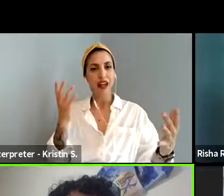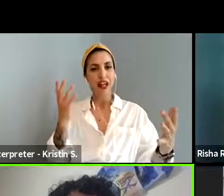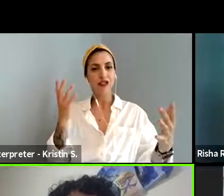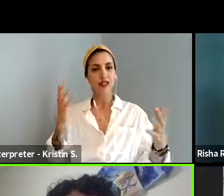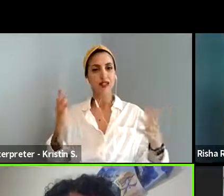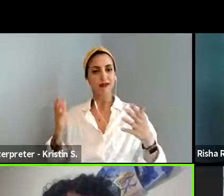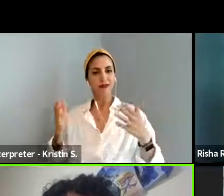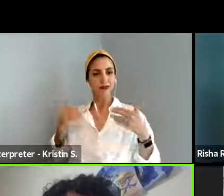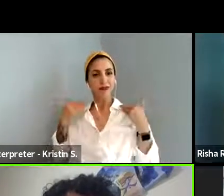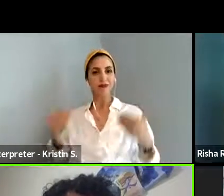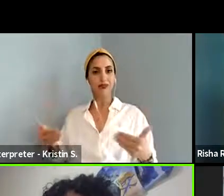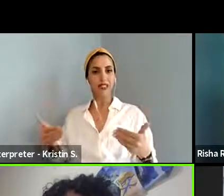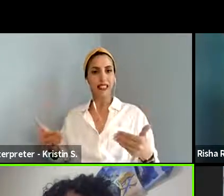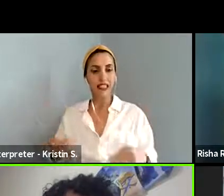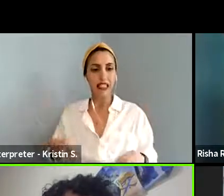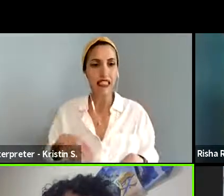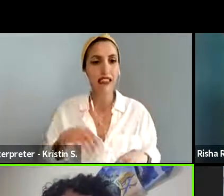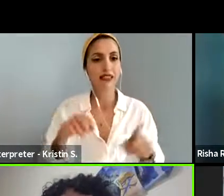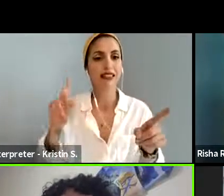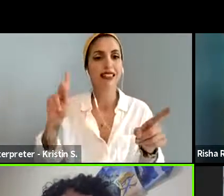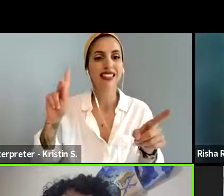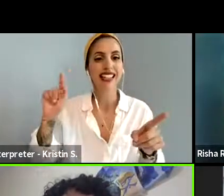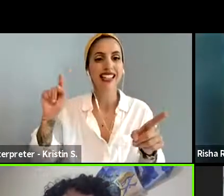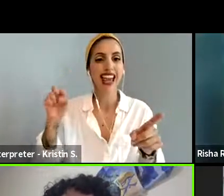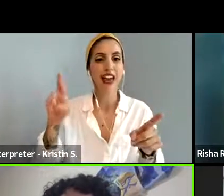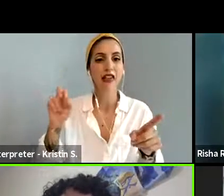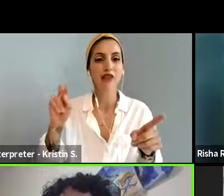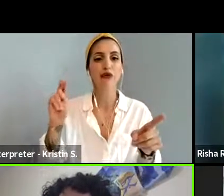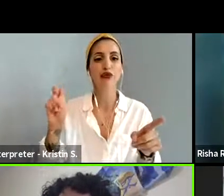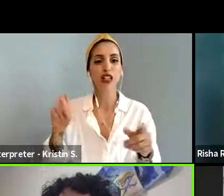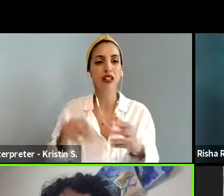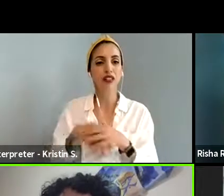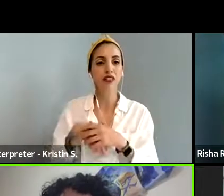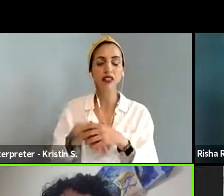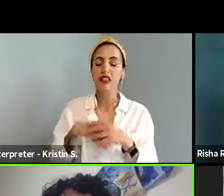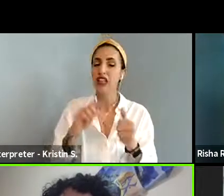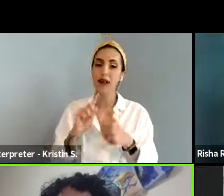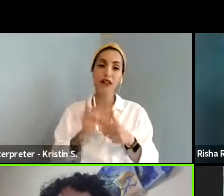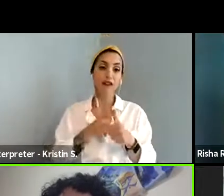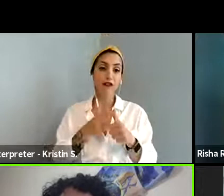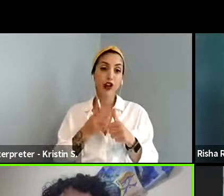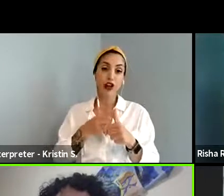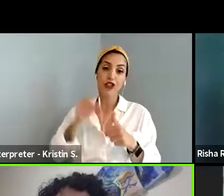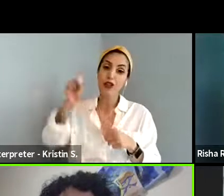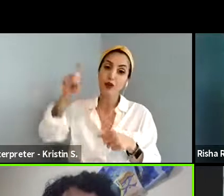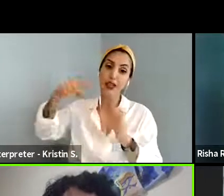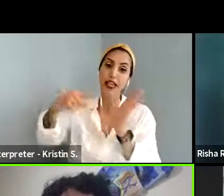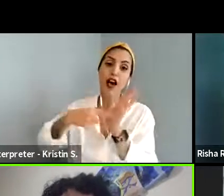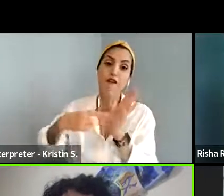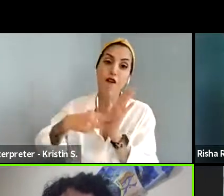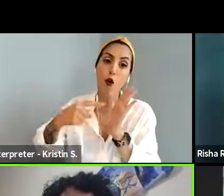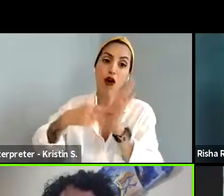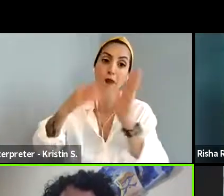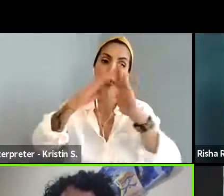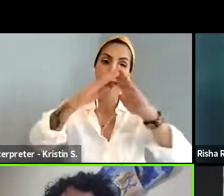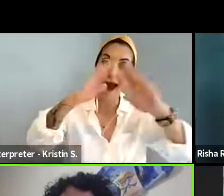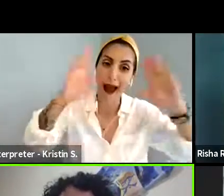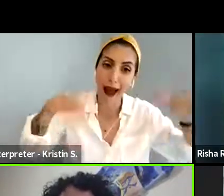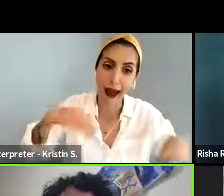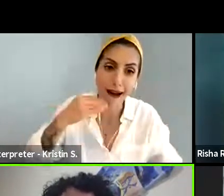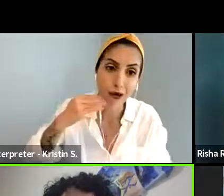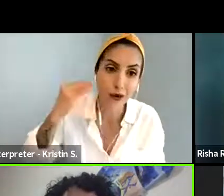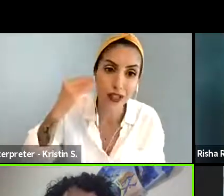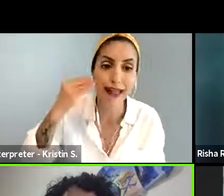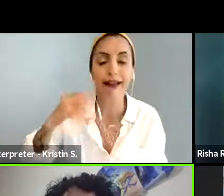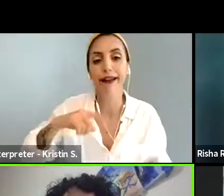Yeah. I mean, I'm gonna say some really boring things. Like, we just need affordable housing in New York City, and we need